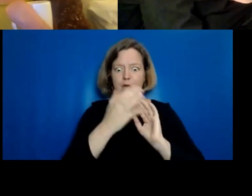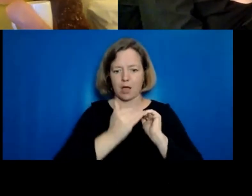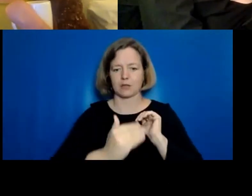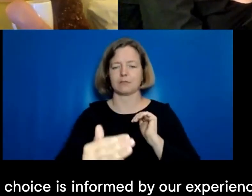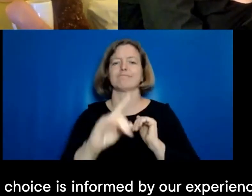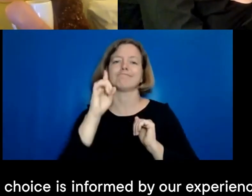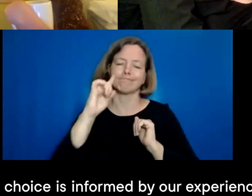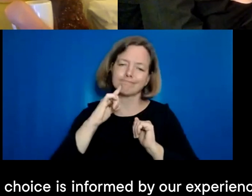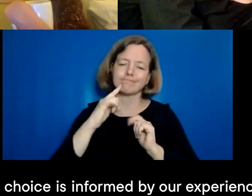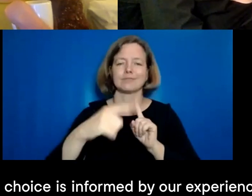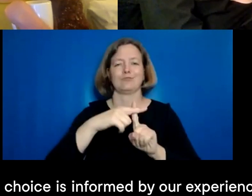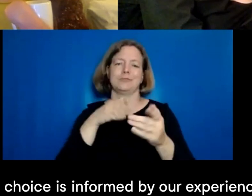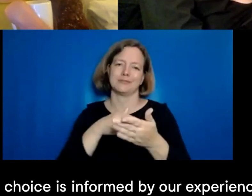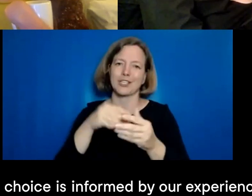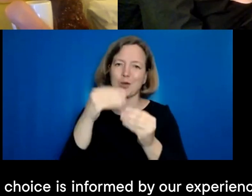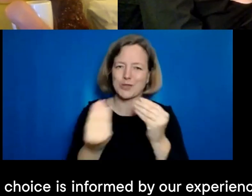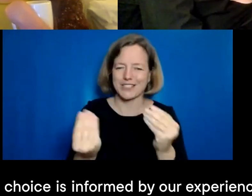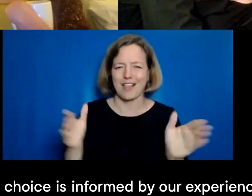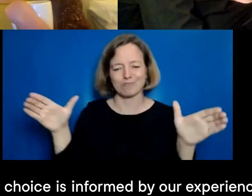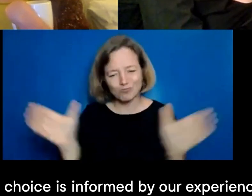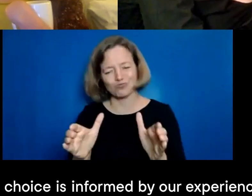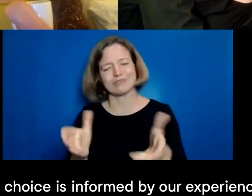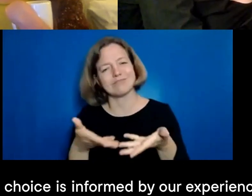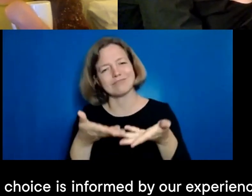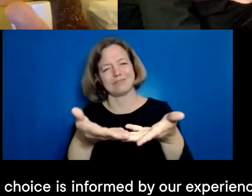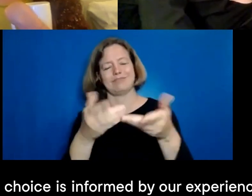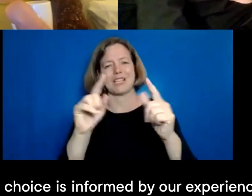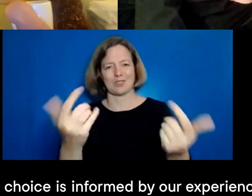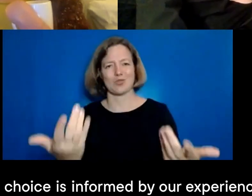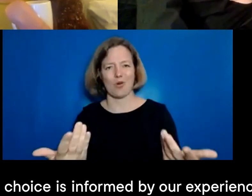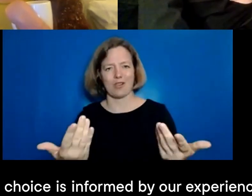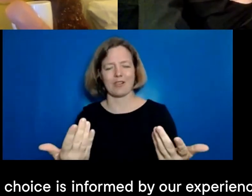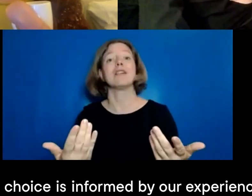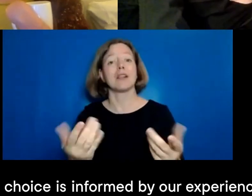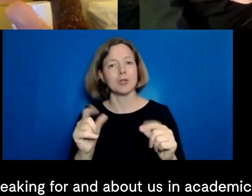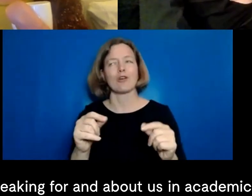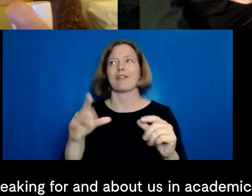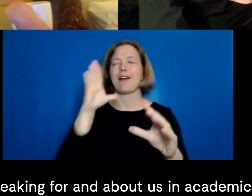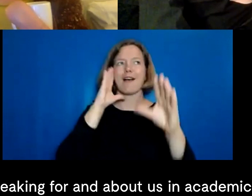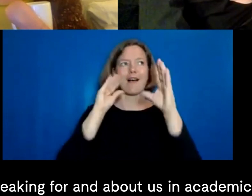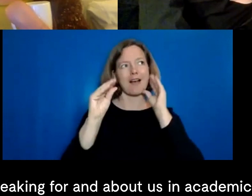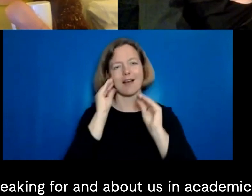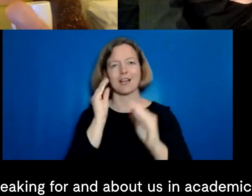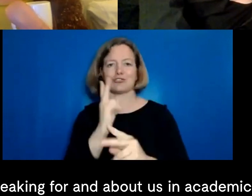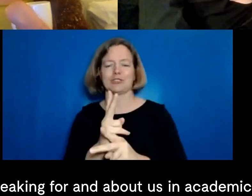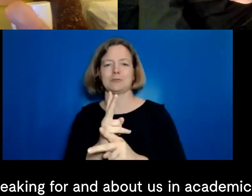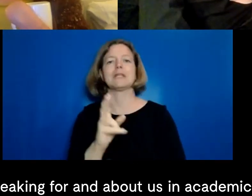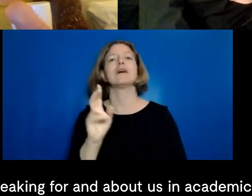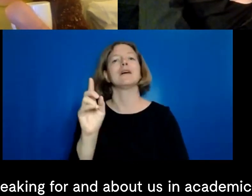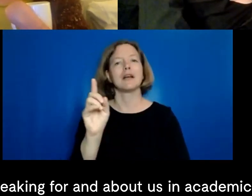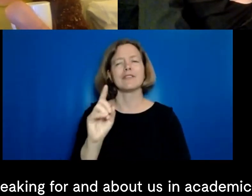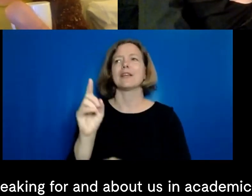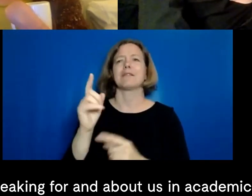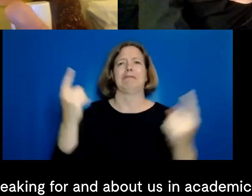contributors. This choice is informed by our experience of encountering non-disabled people speaking for and about us